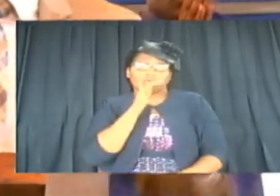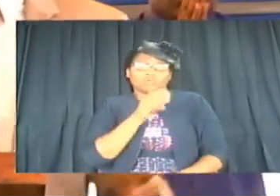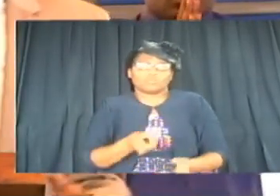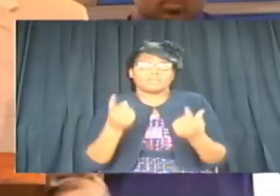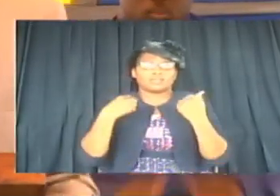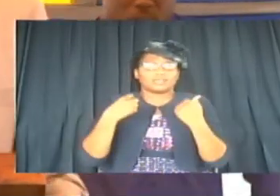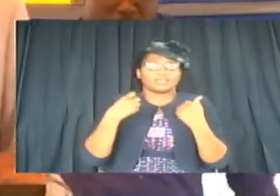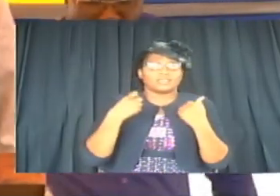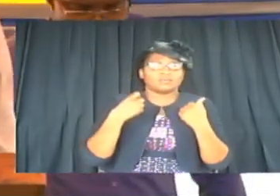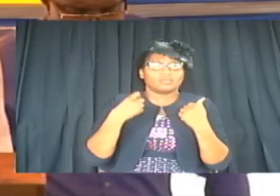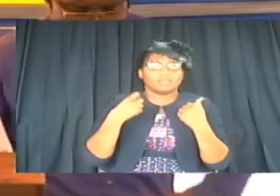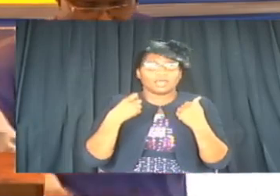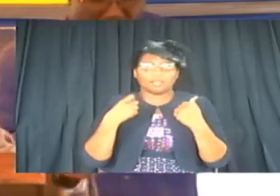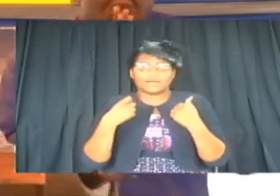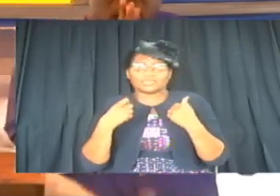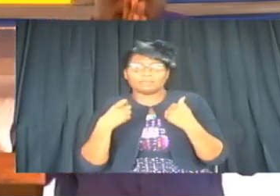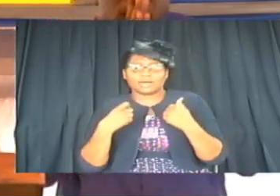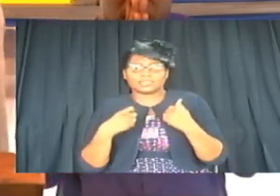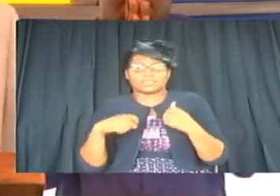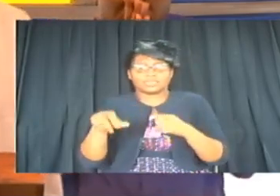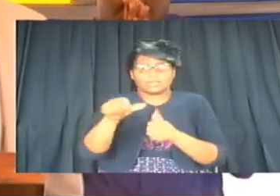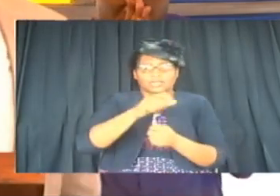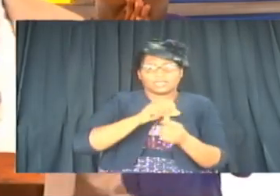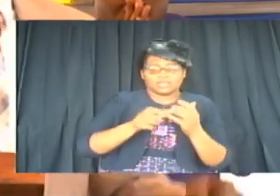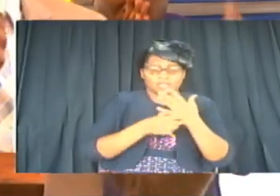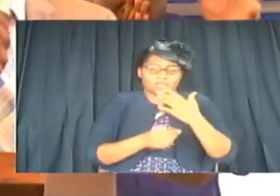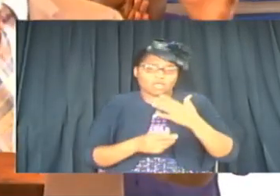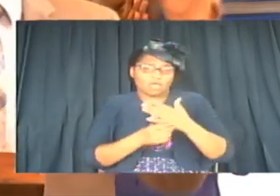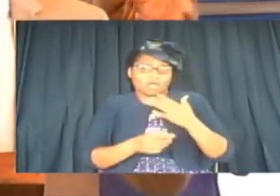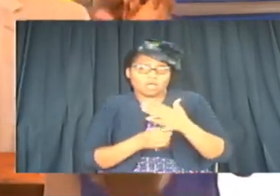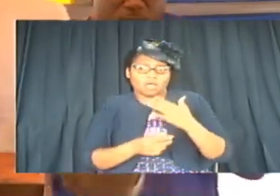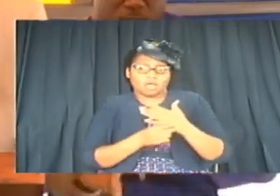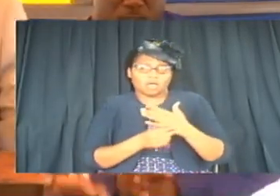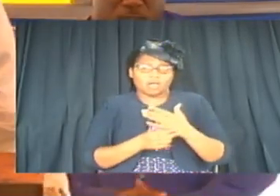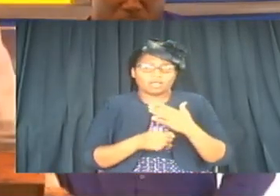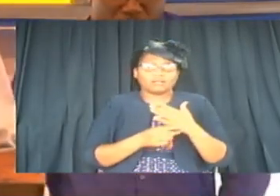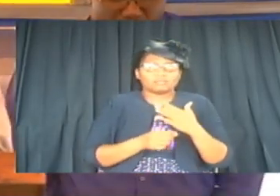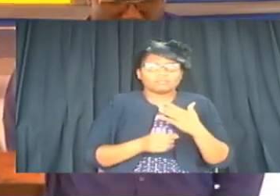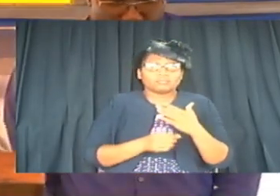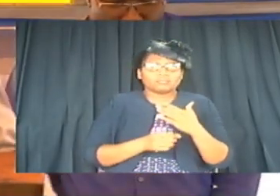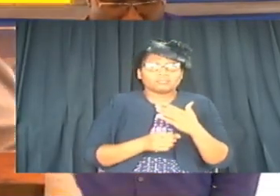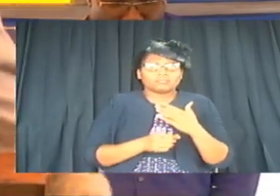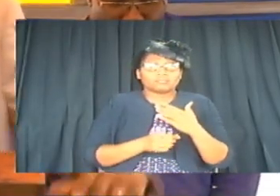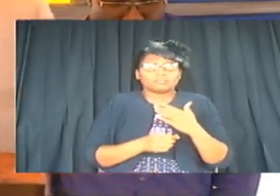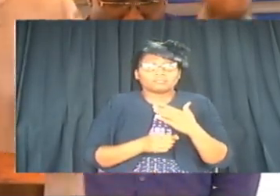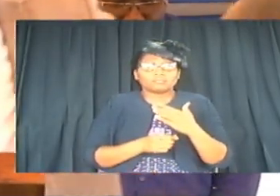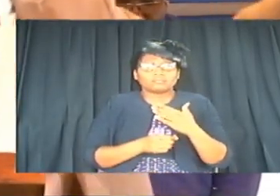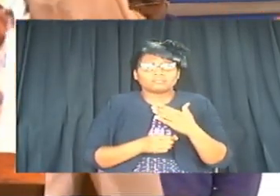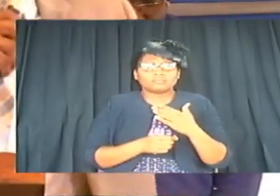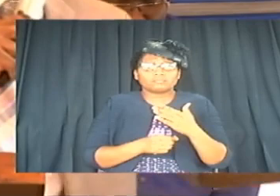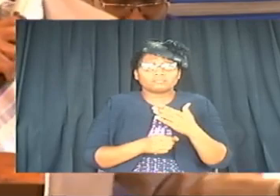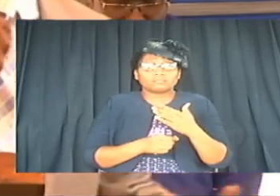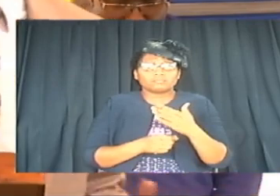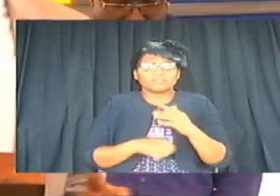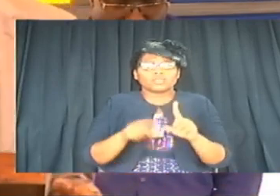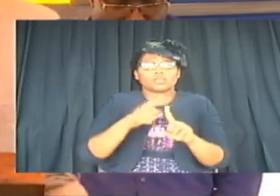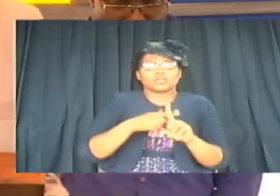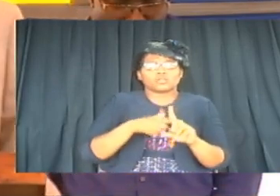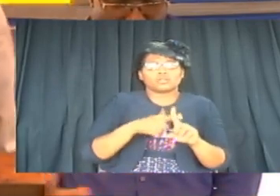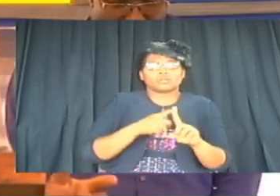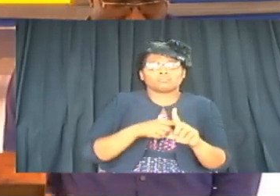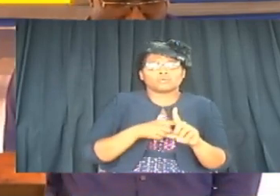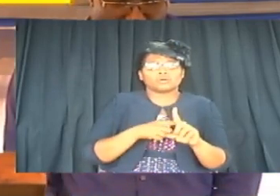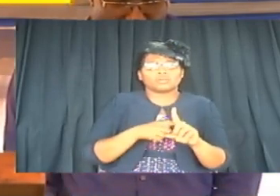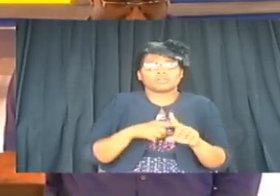box. Amen. And she broke it. Amen. It was a valuable thing worth, I think, a whole month's wage. Amen.